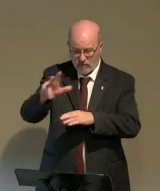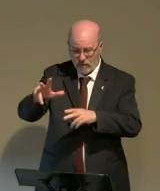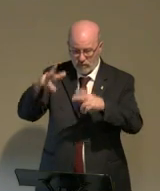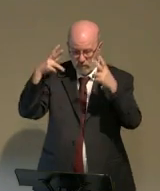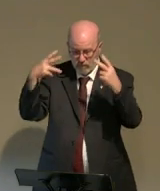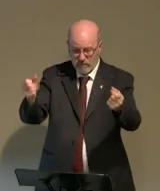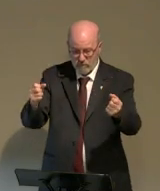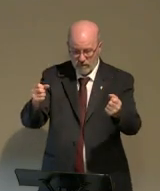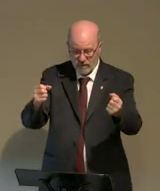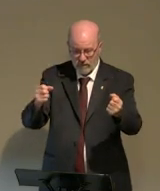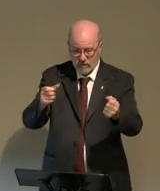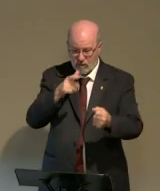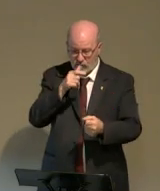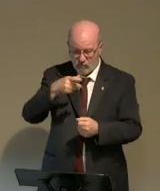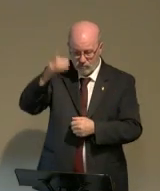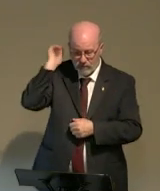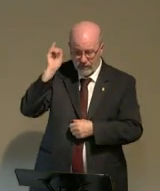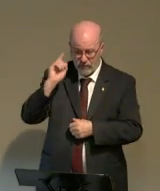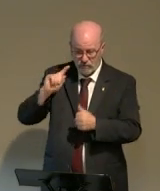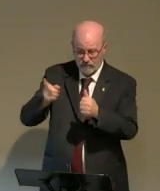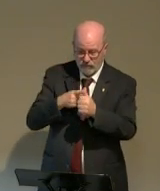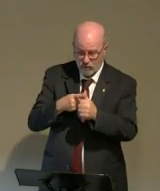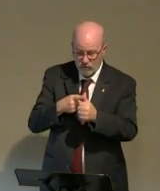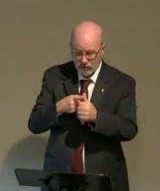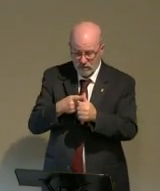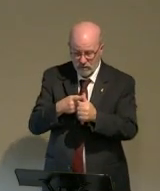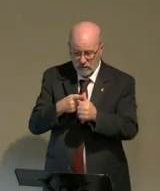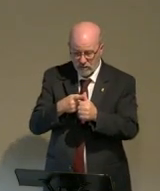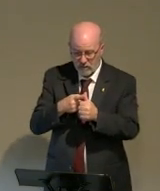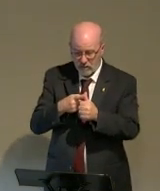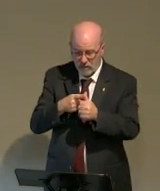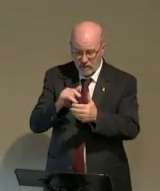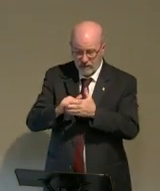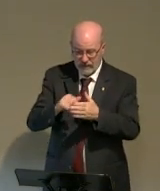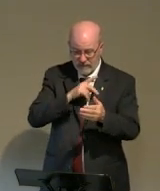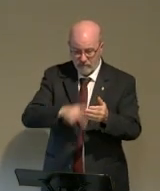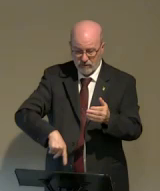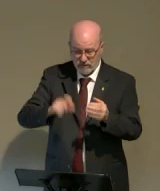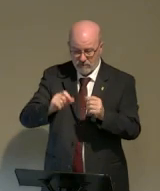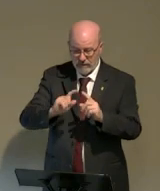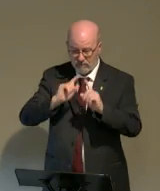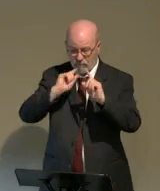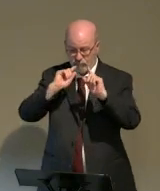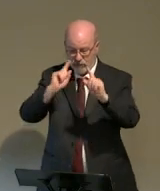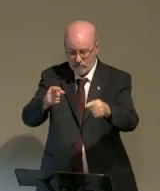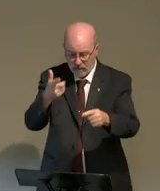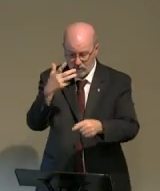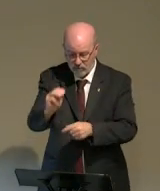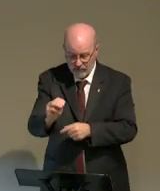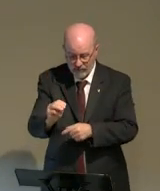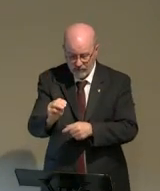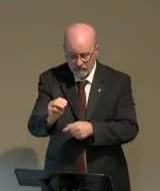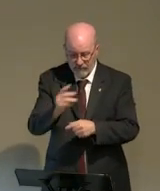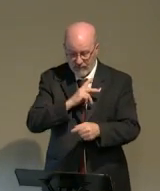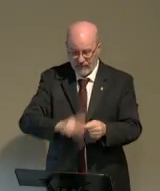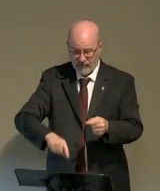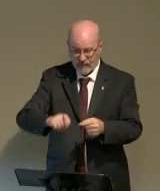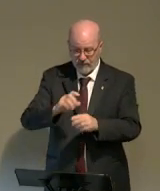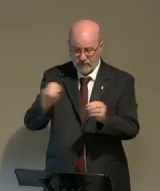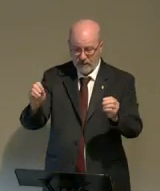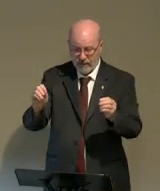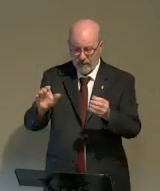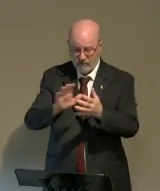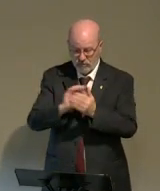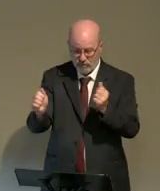over these three presidents, of whom Daniel was first, that the prince might give accounts unto them, and the